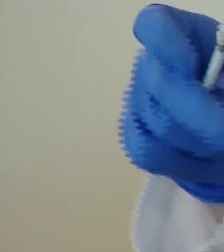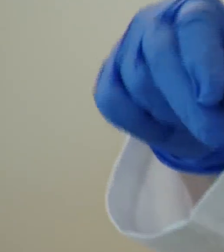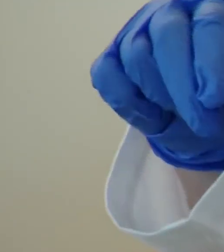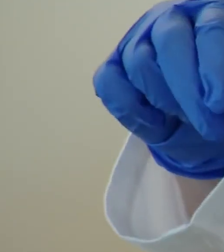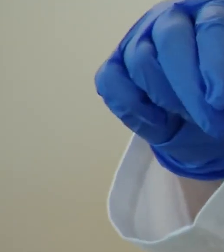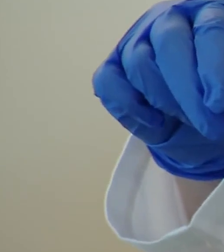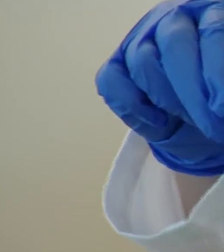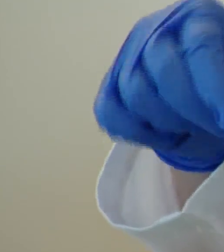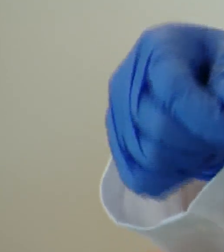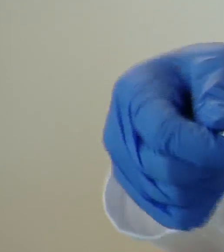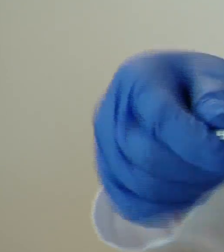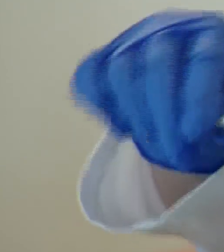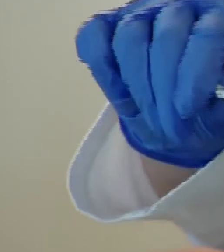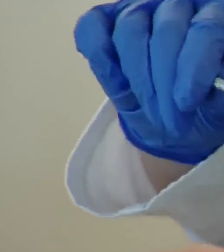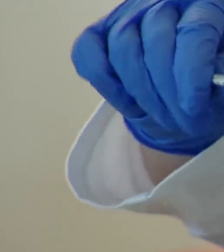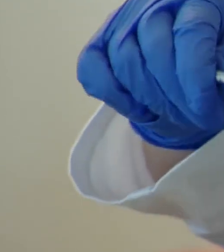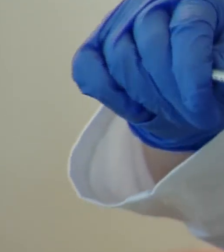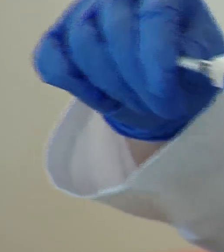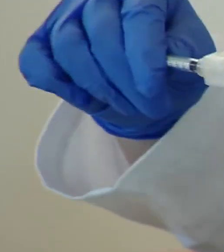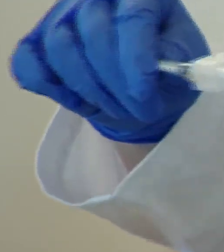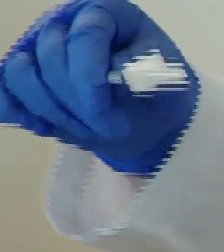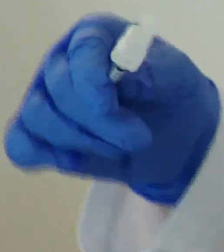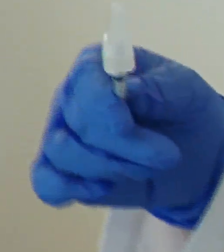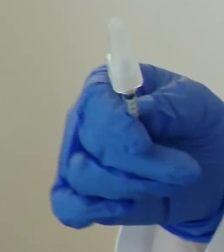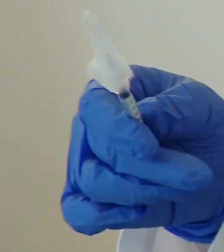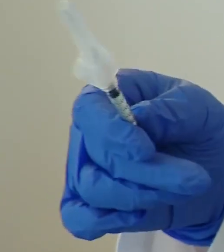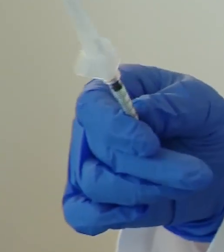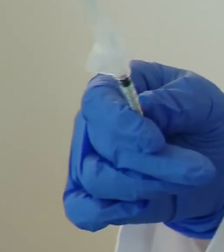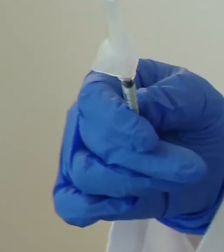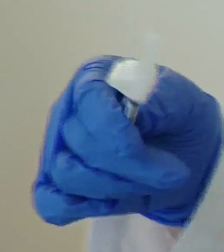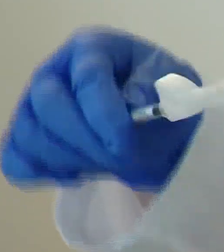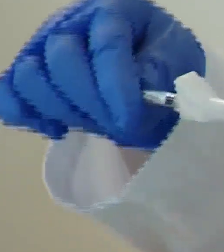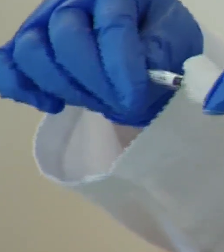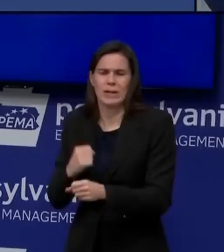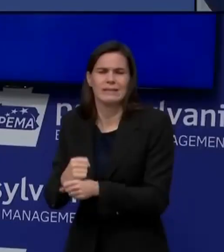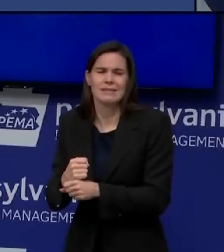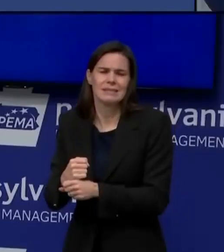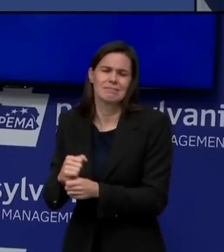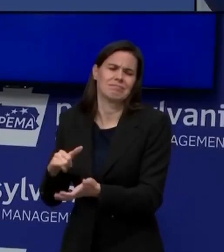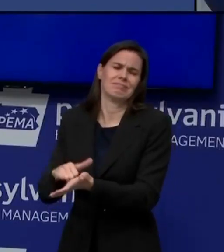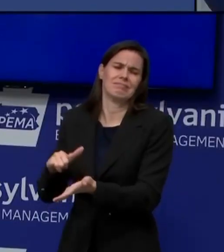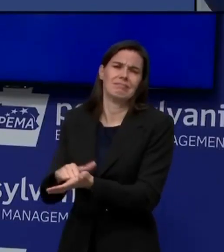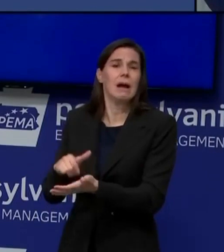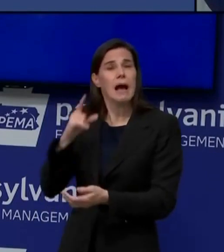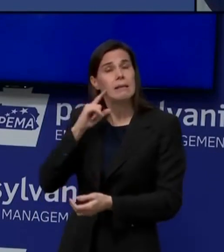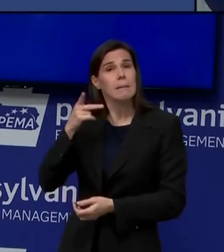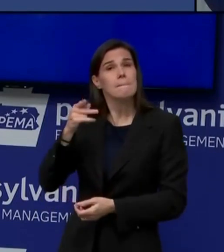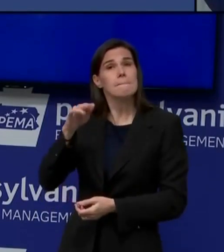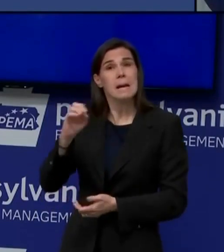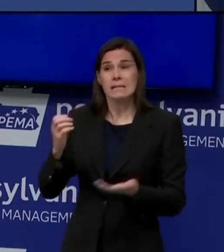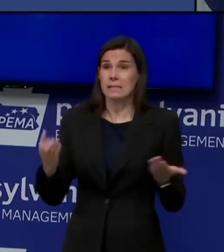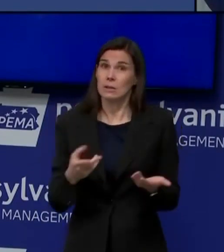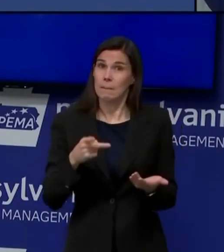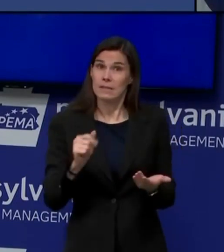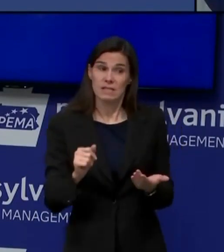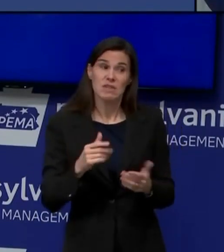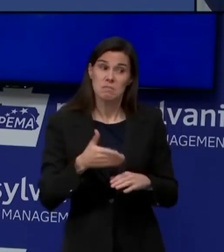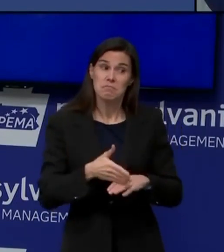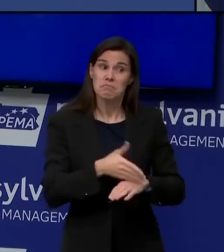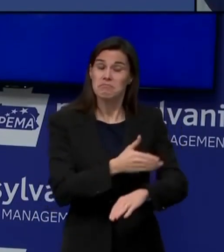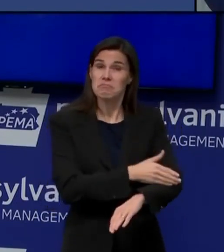says discussions are happening on when to move the state to the 1B phase. I think actually the pace has increased in Pennsylvania and throughout the